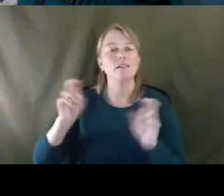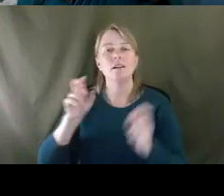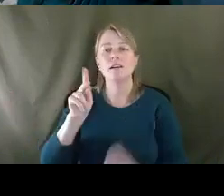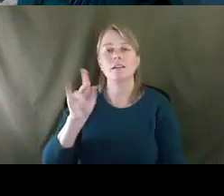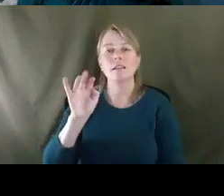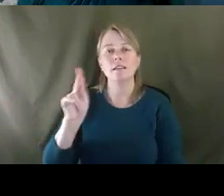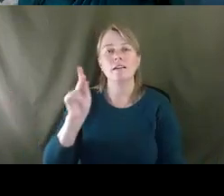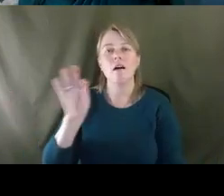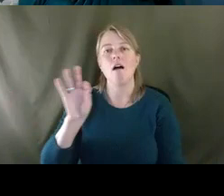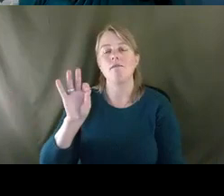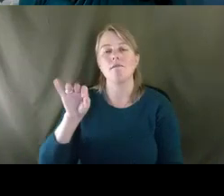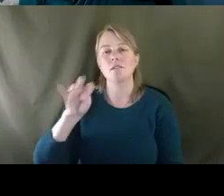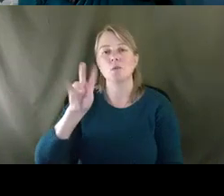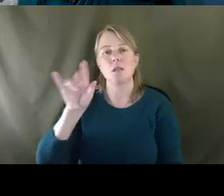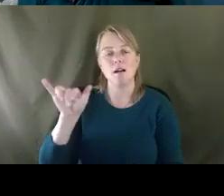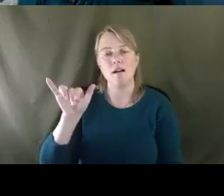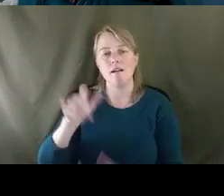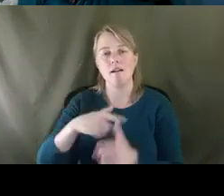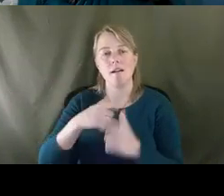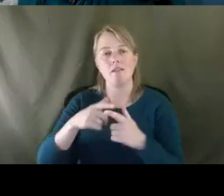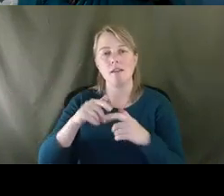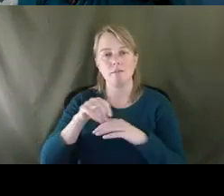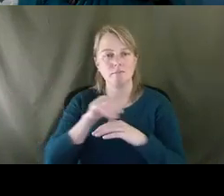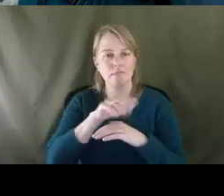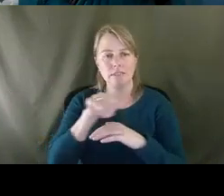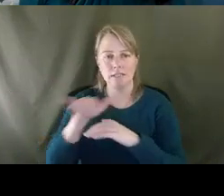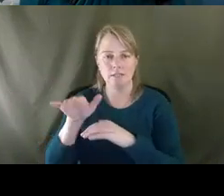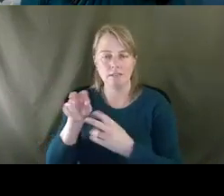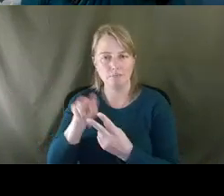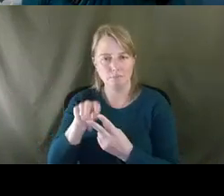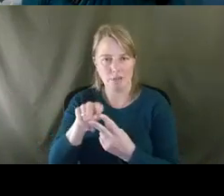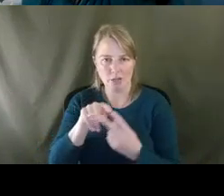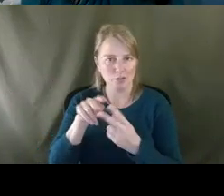in July and then set the pairs out to develop their mutual goals.